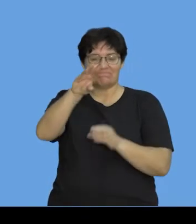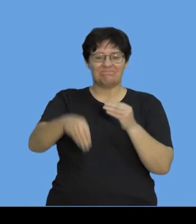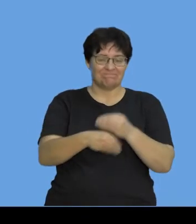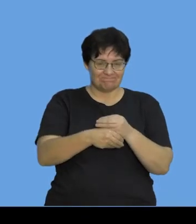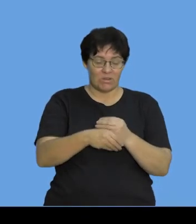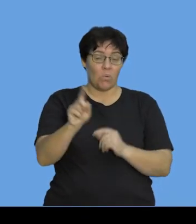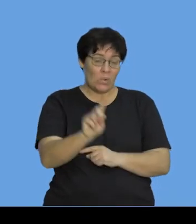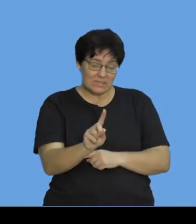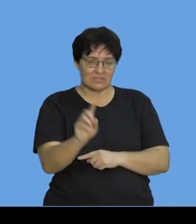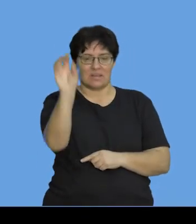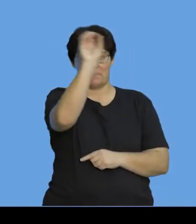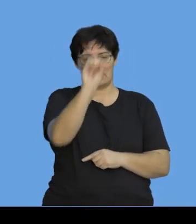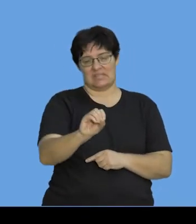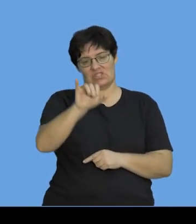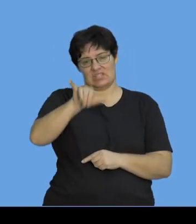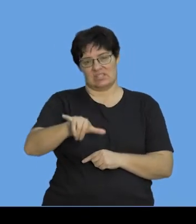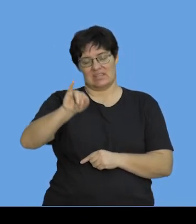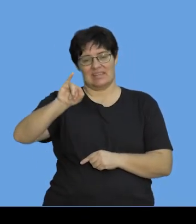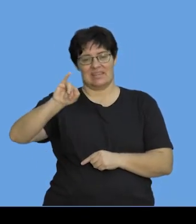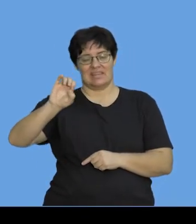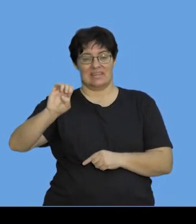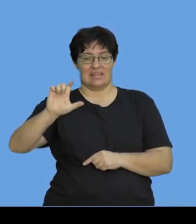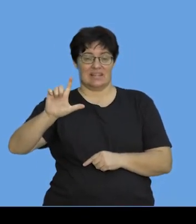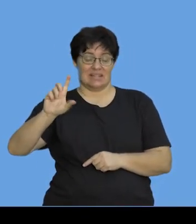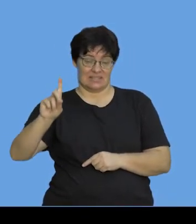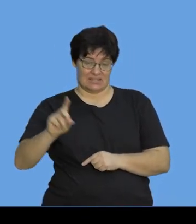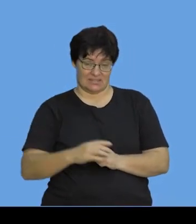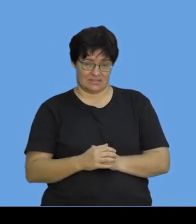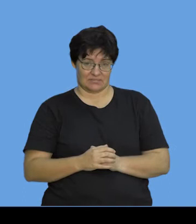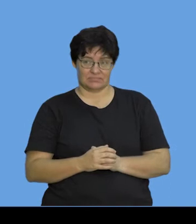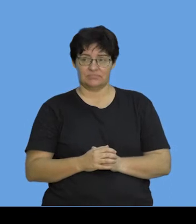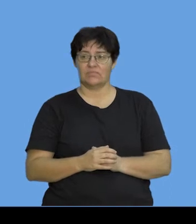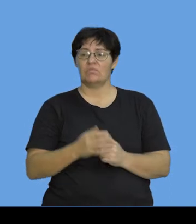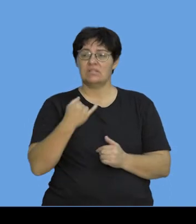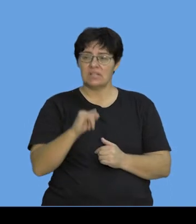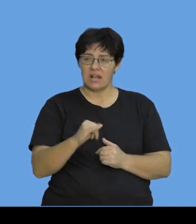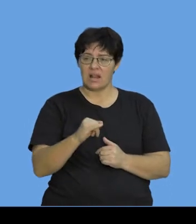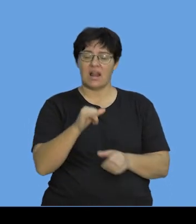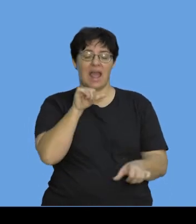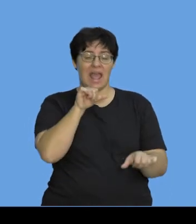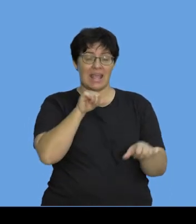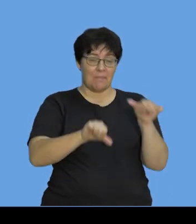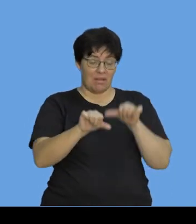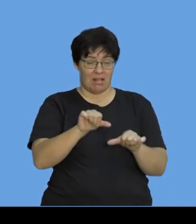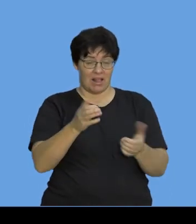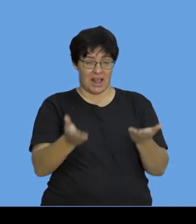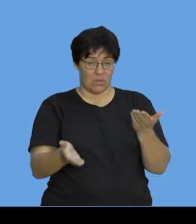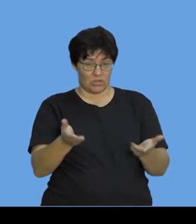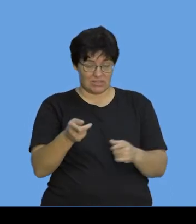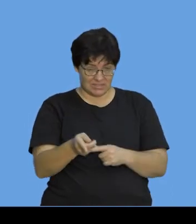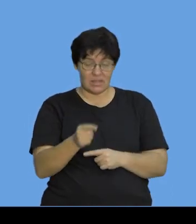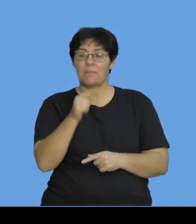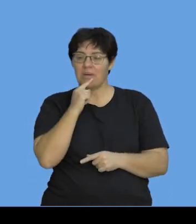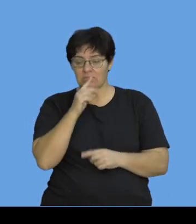still talking balanced equations, but our focus is on the yield in this case. That's